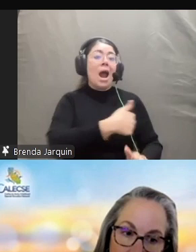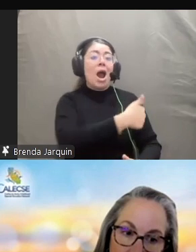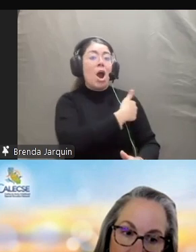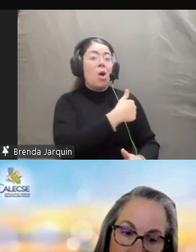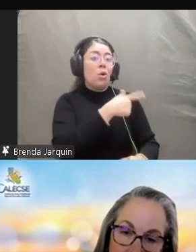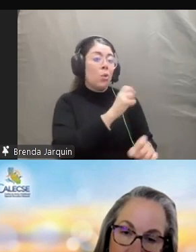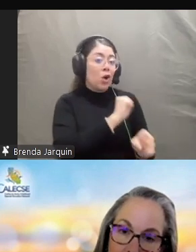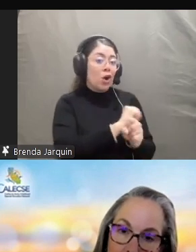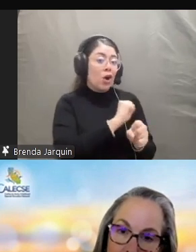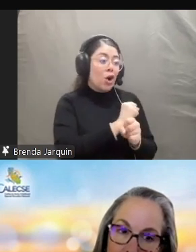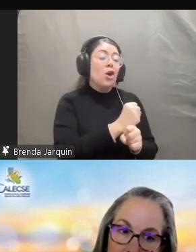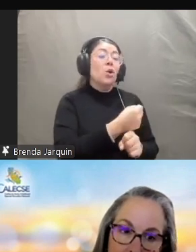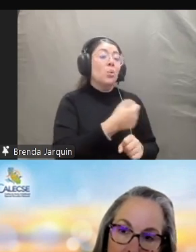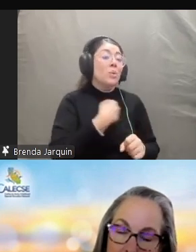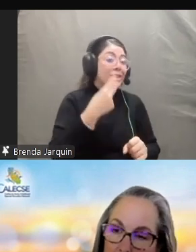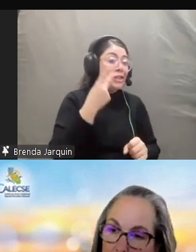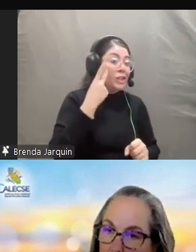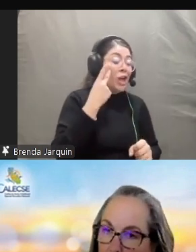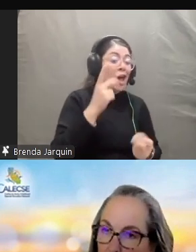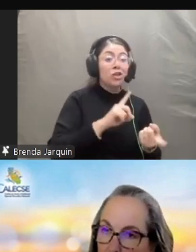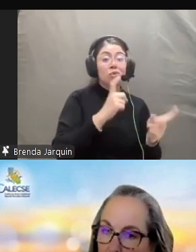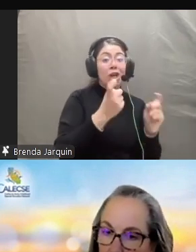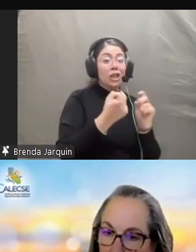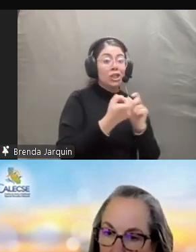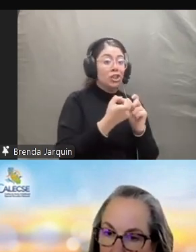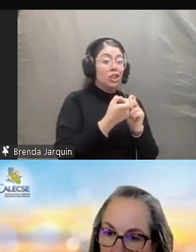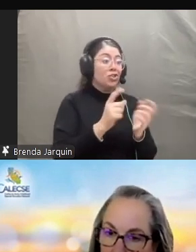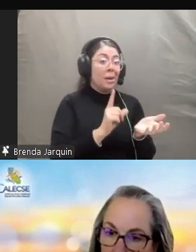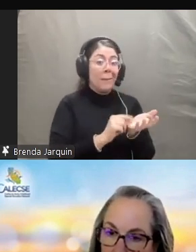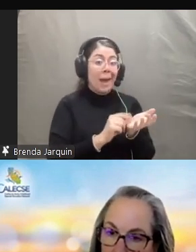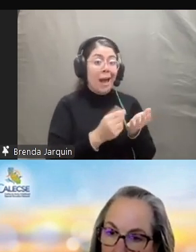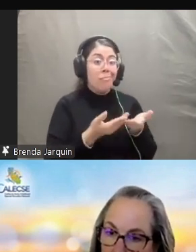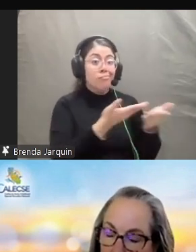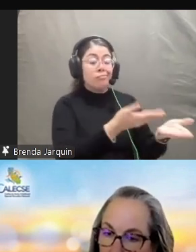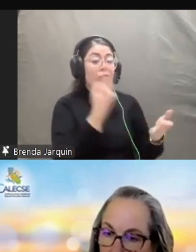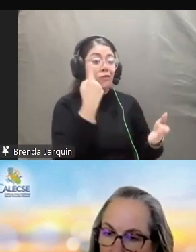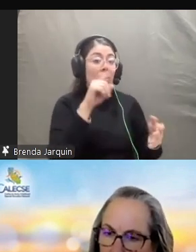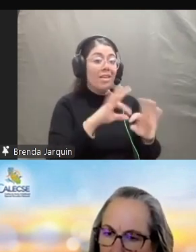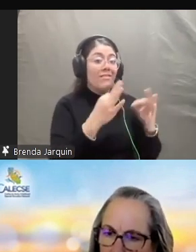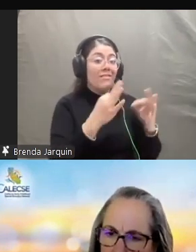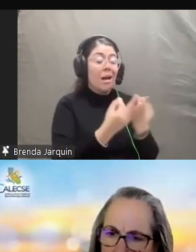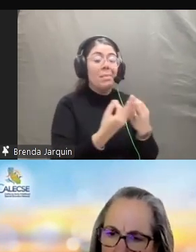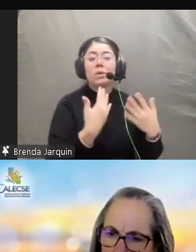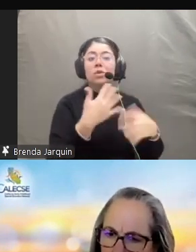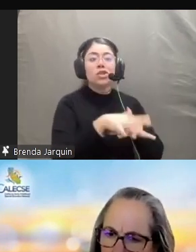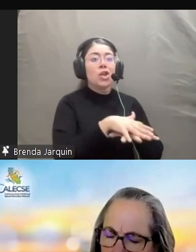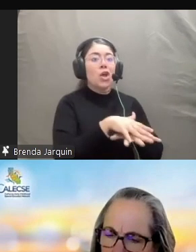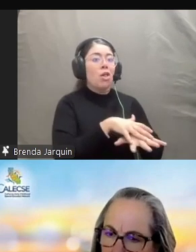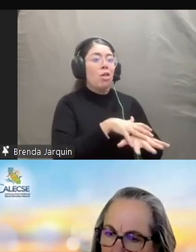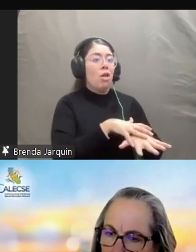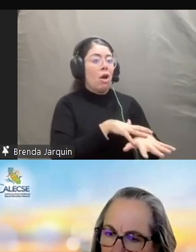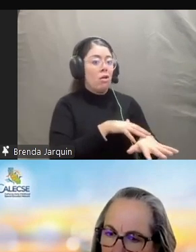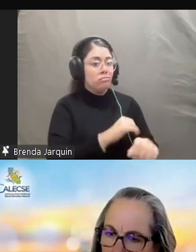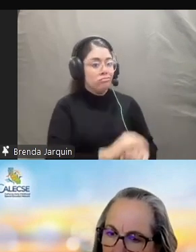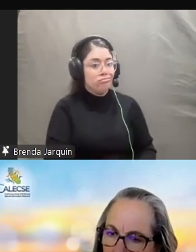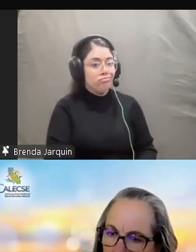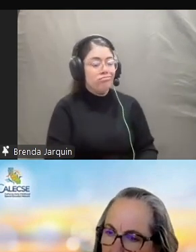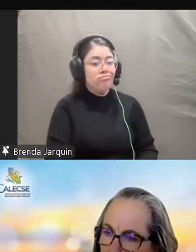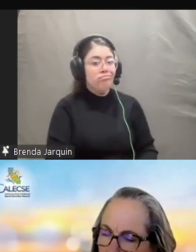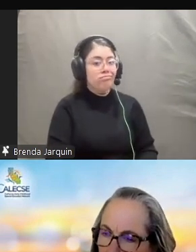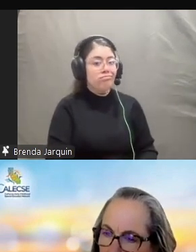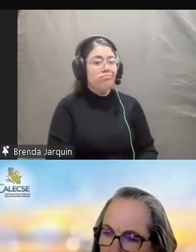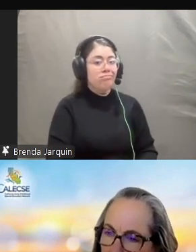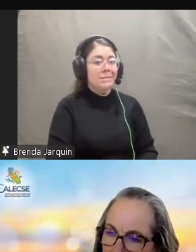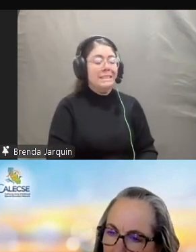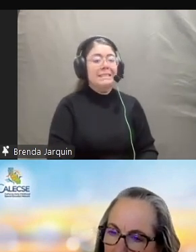were struggling. We had a lot of students that we weren't even invited to the transition planning conference. And then all